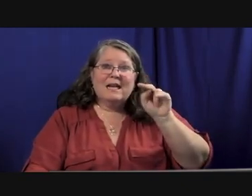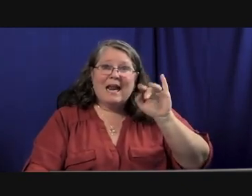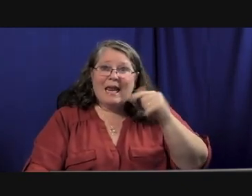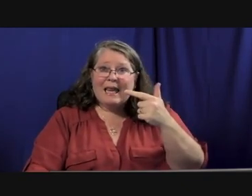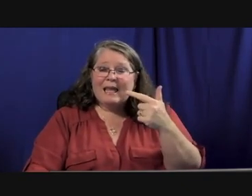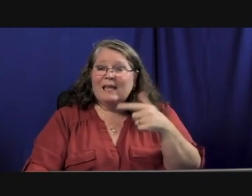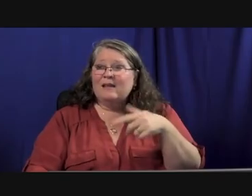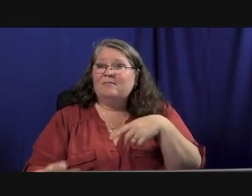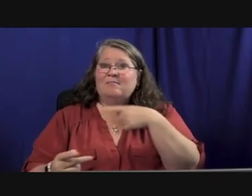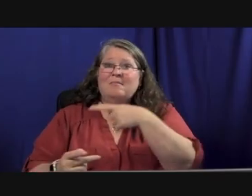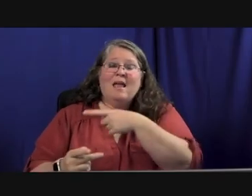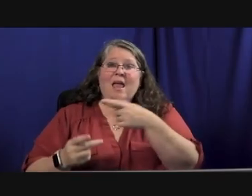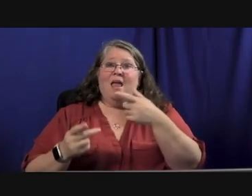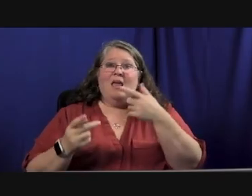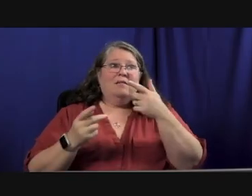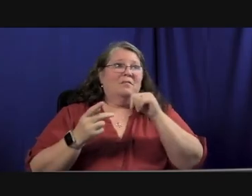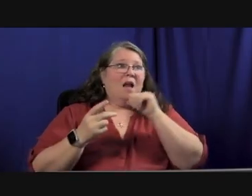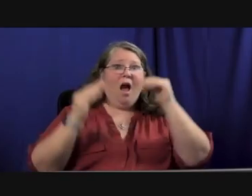Hallucination?